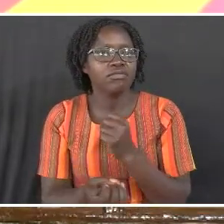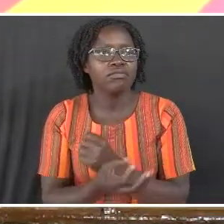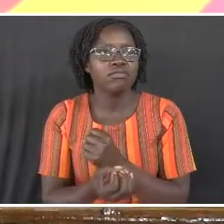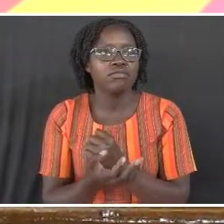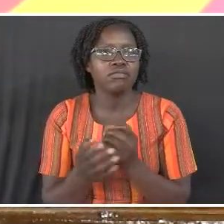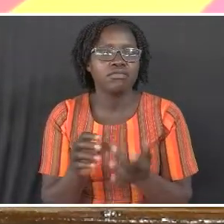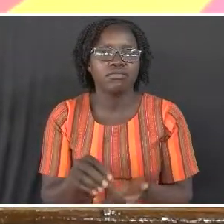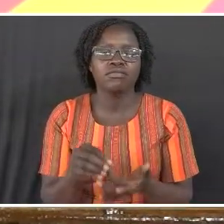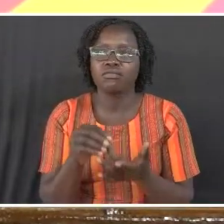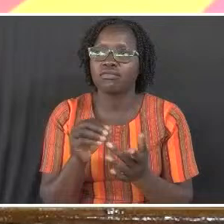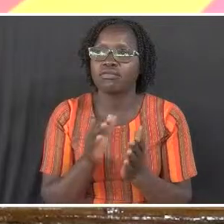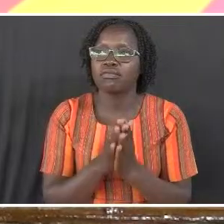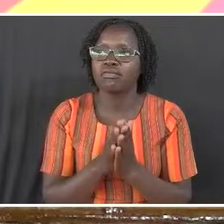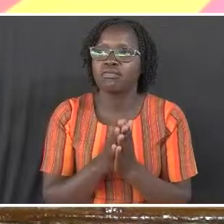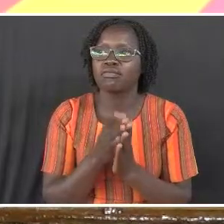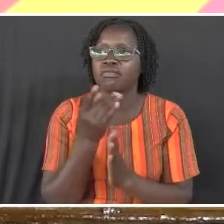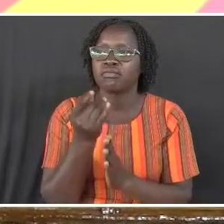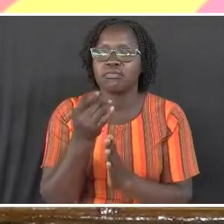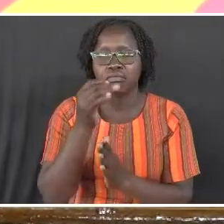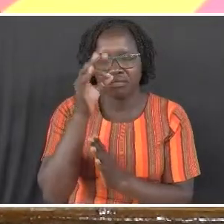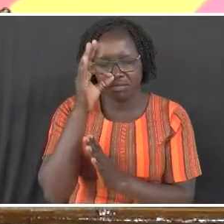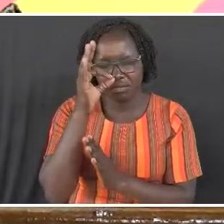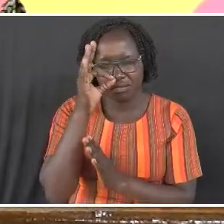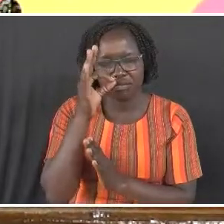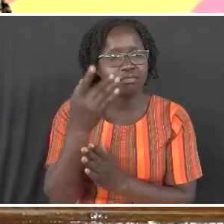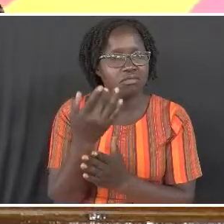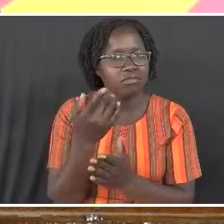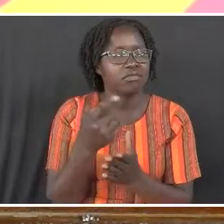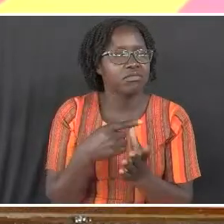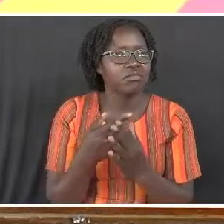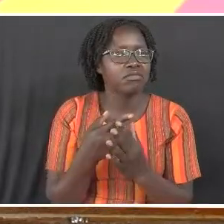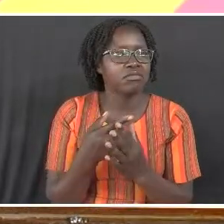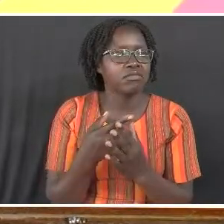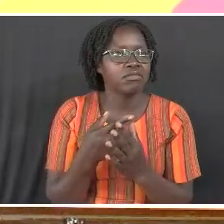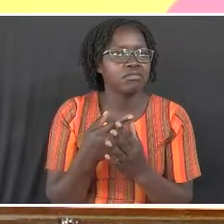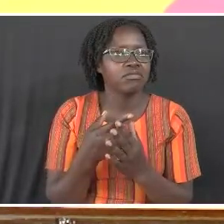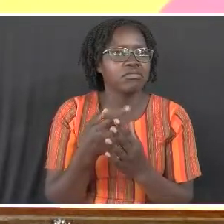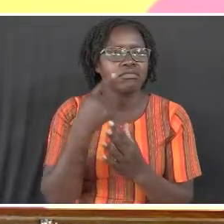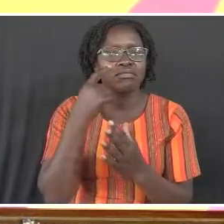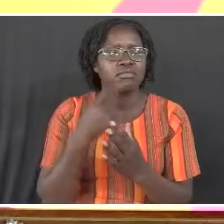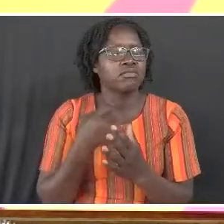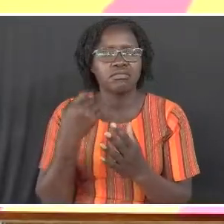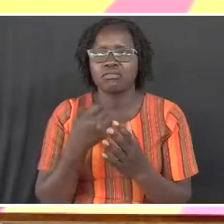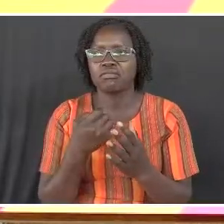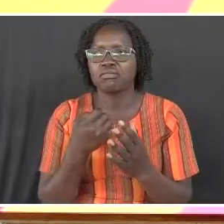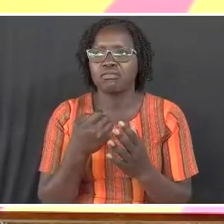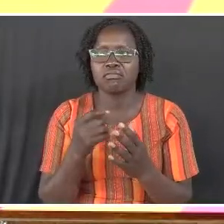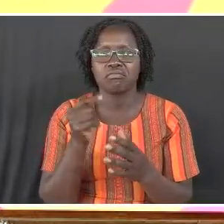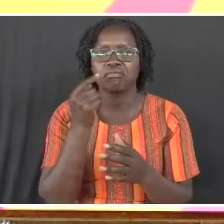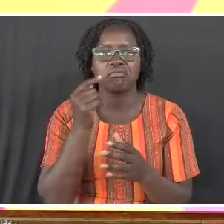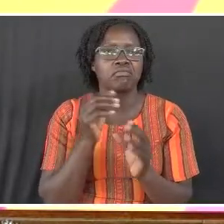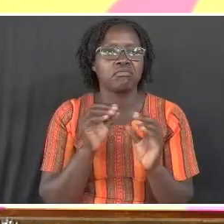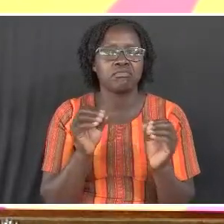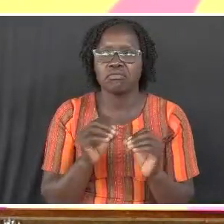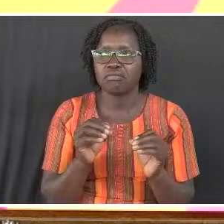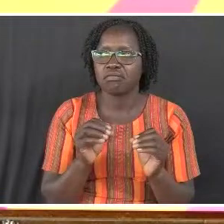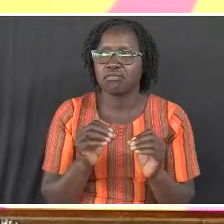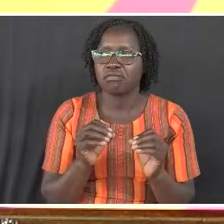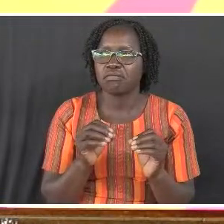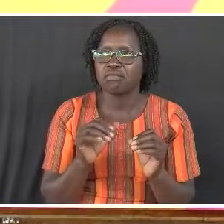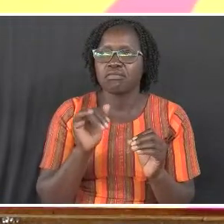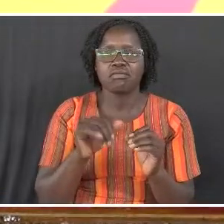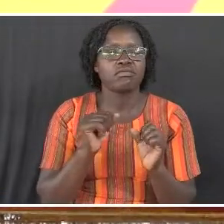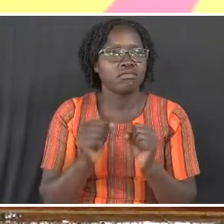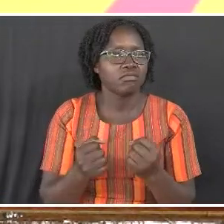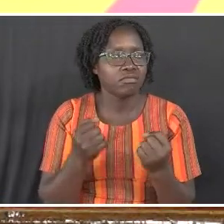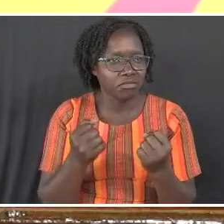especially if it is a very small cavity. I don't see any need of you removing that tooth, yet it can be